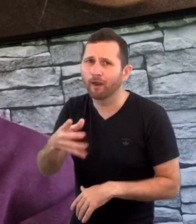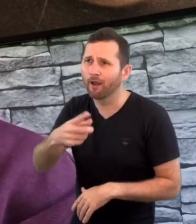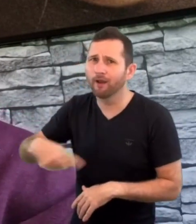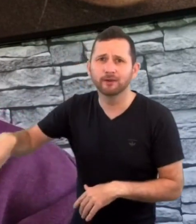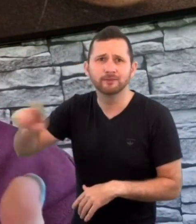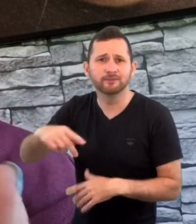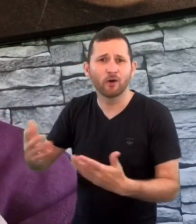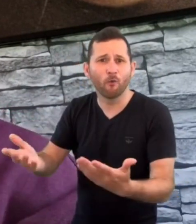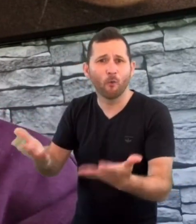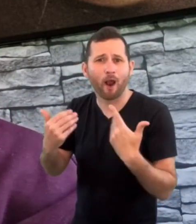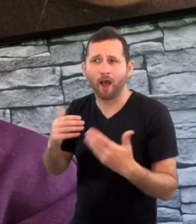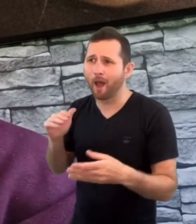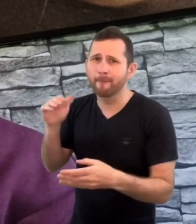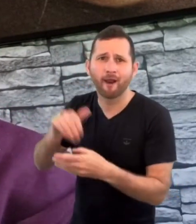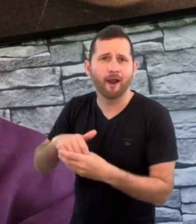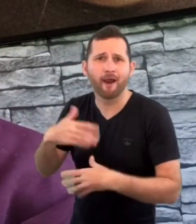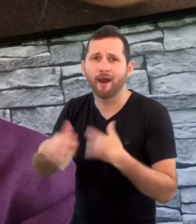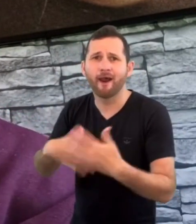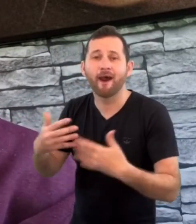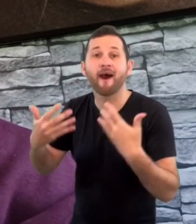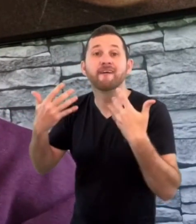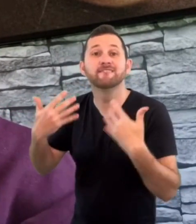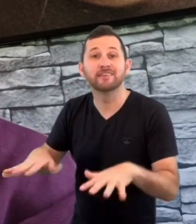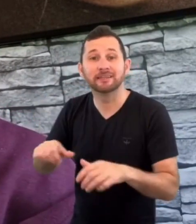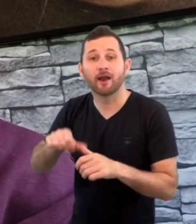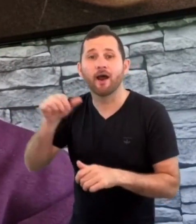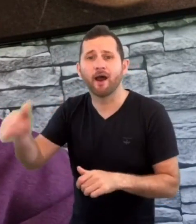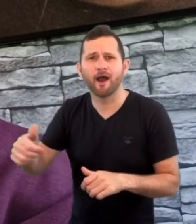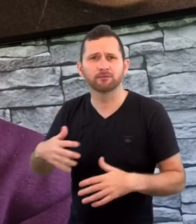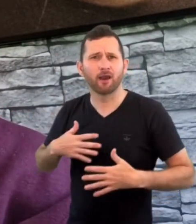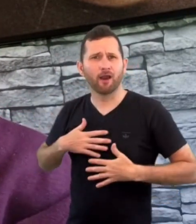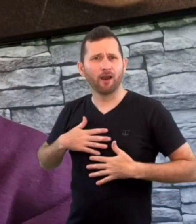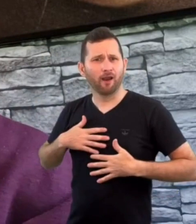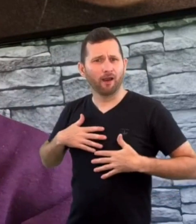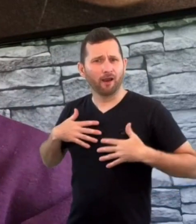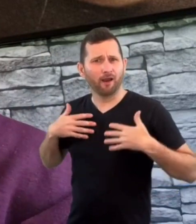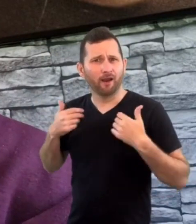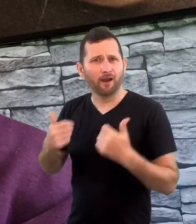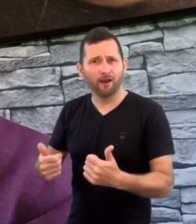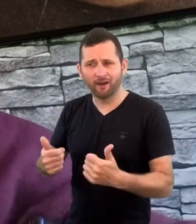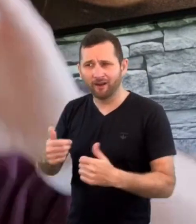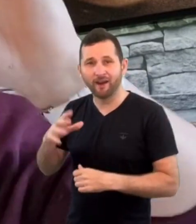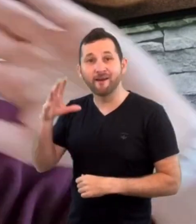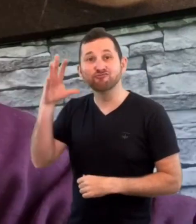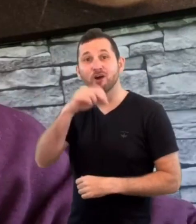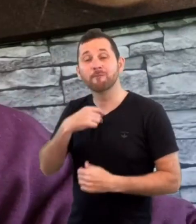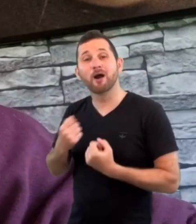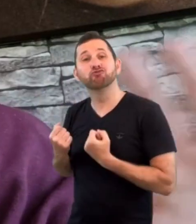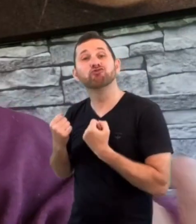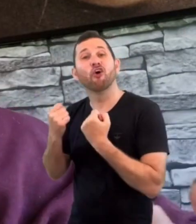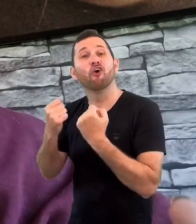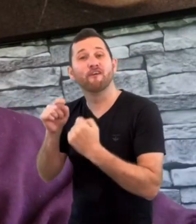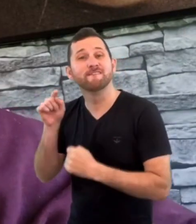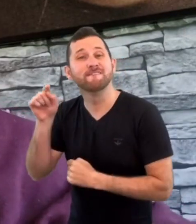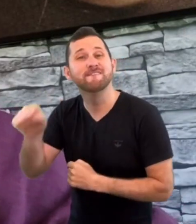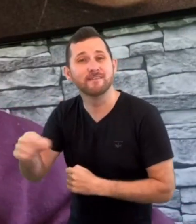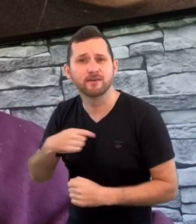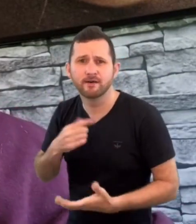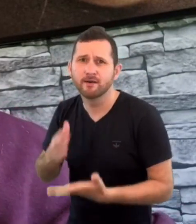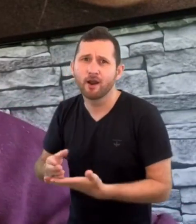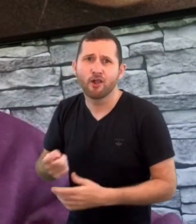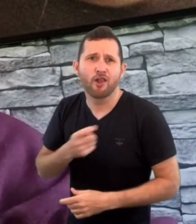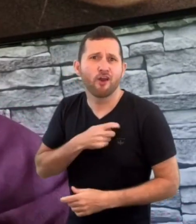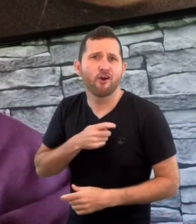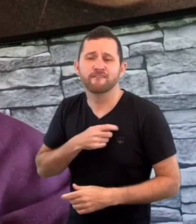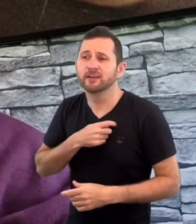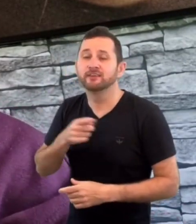happy afterwards that I just did it. And I didn't think about it. I just did it. Even though I was so nervous in the car, I just did it. And afterwards, I was so glad I